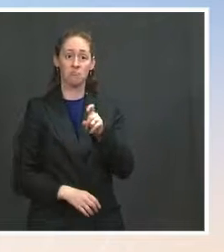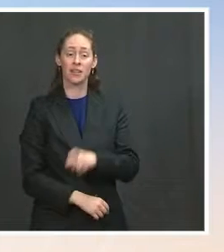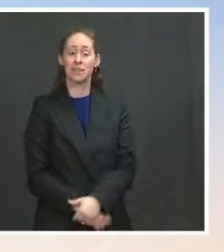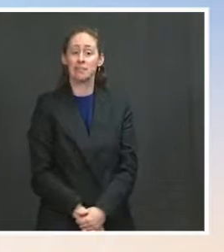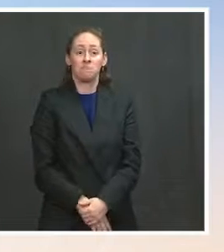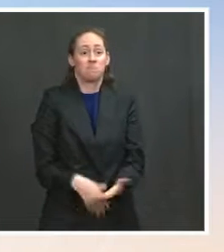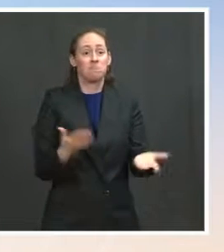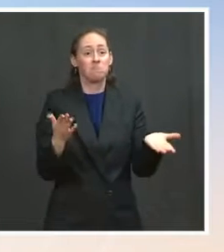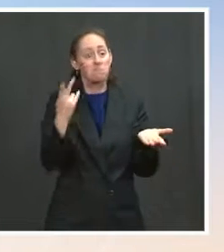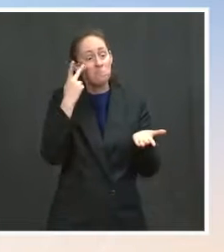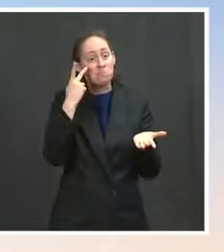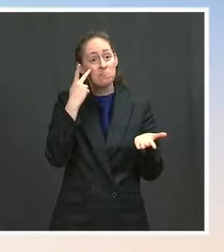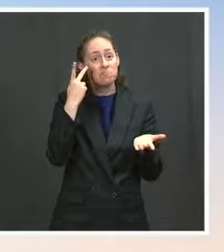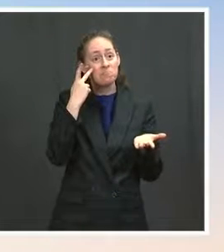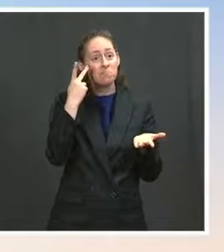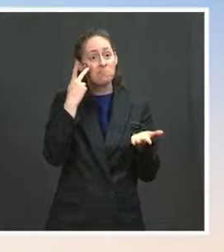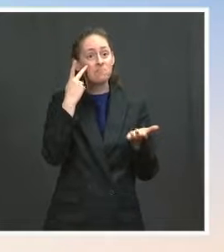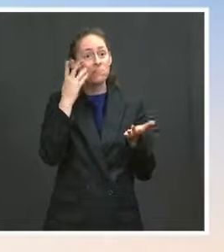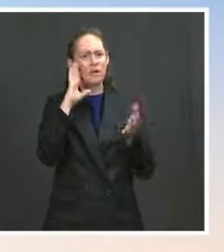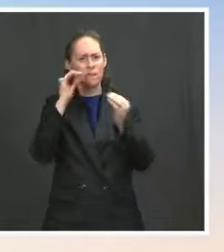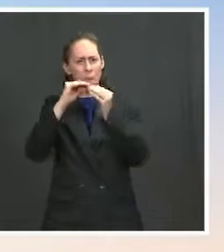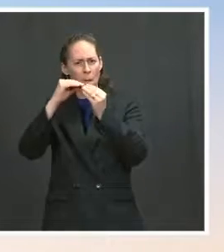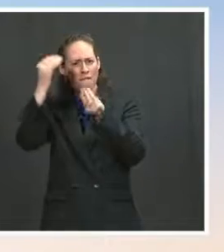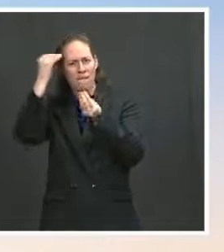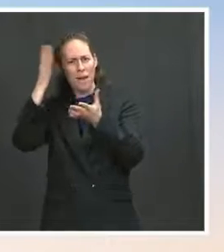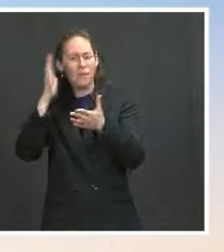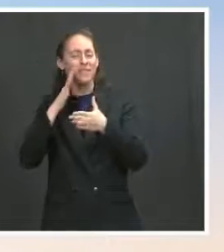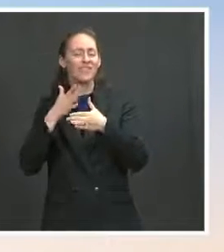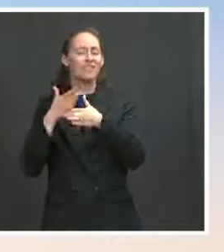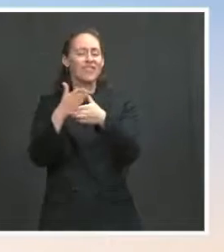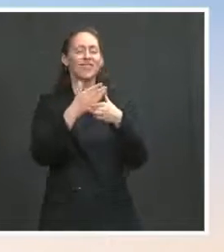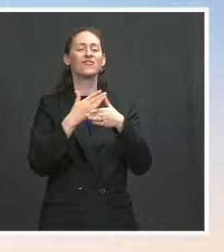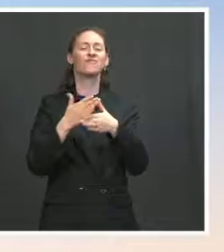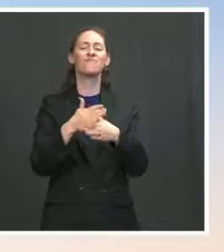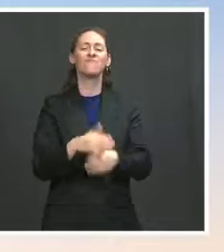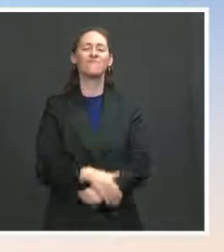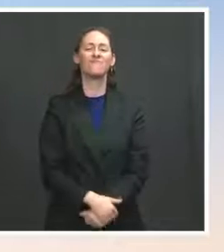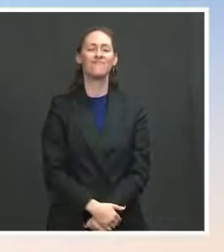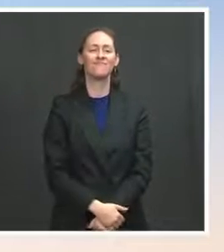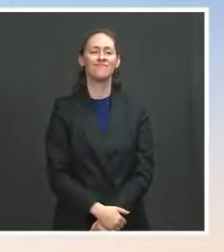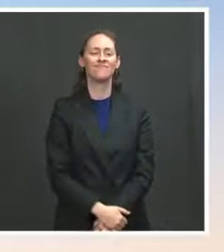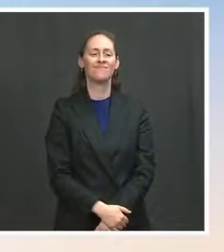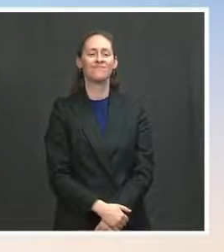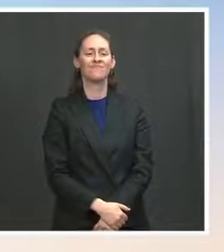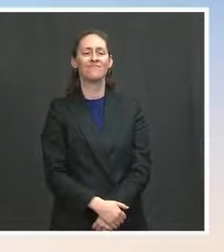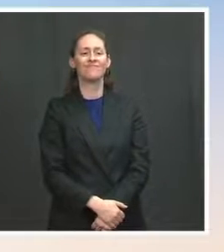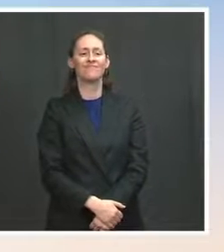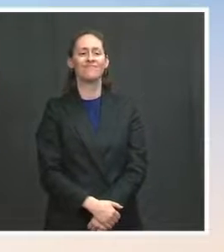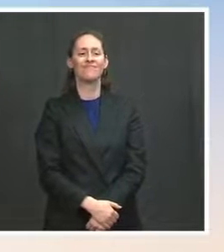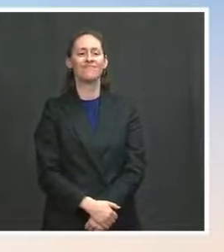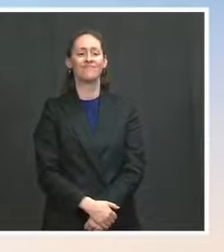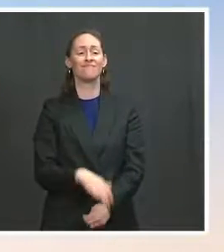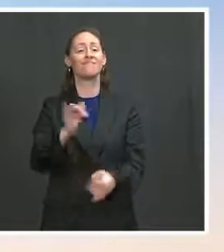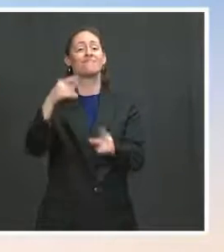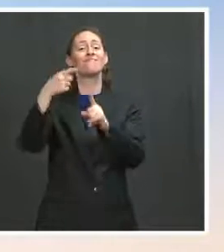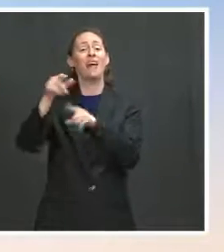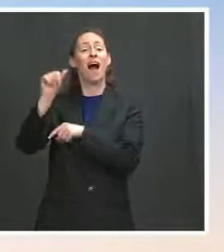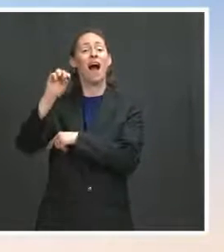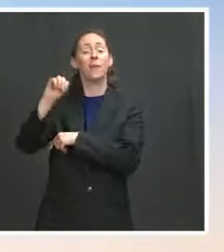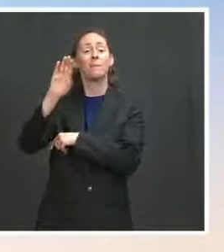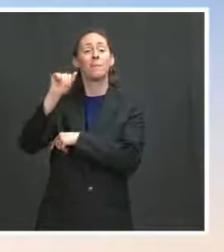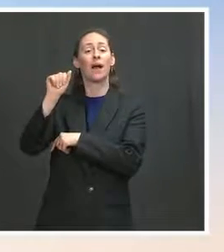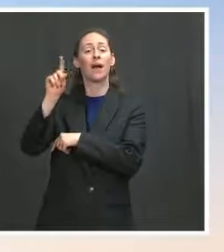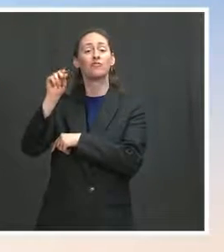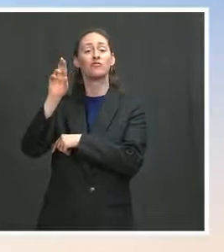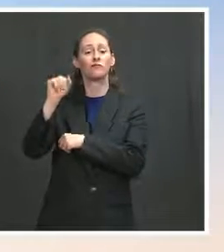more soon. And I would note that one of the processes in the ambassadorial nomination process is that countries have to